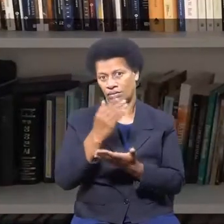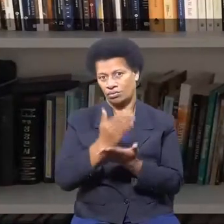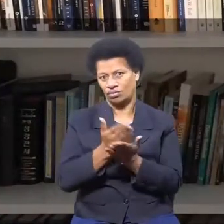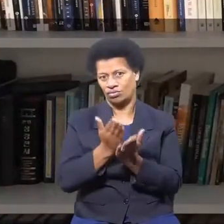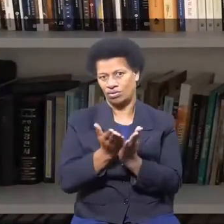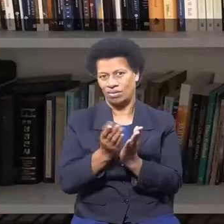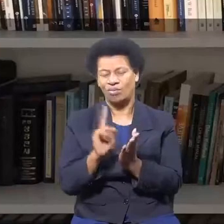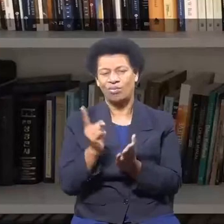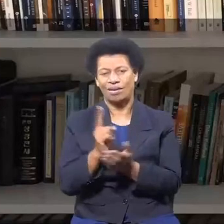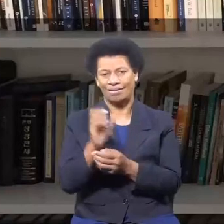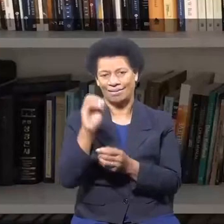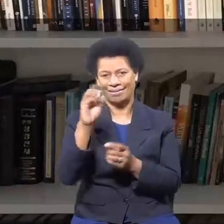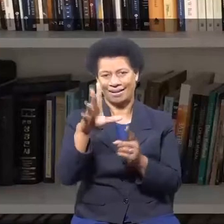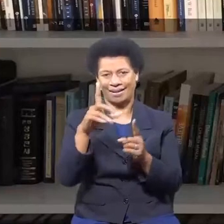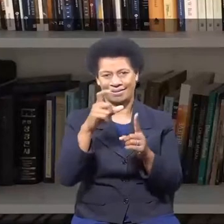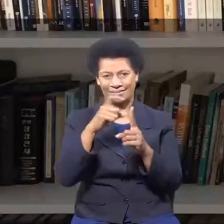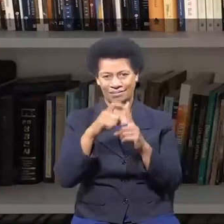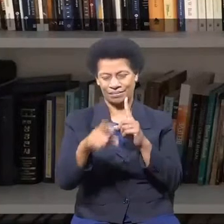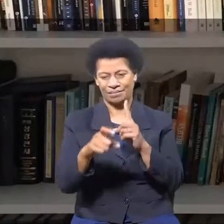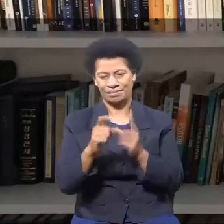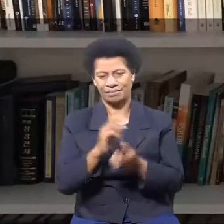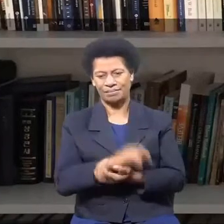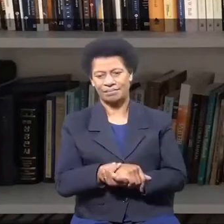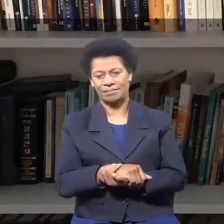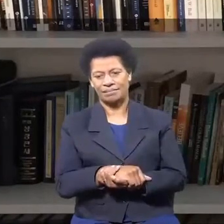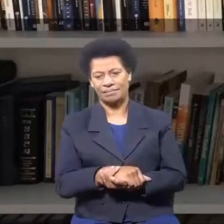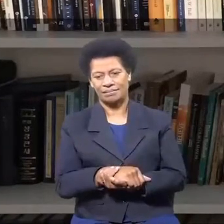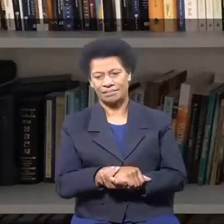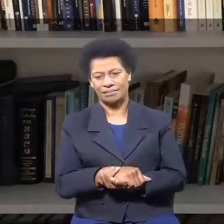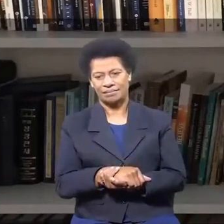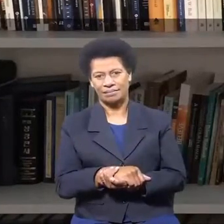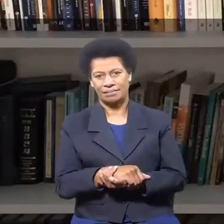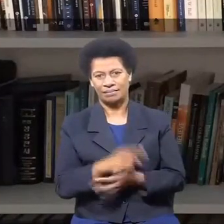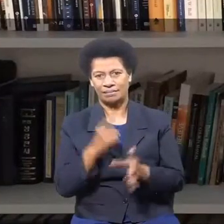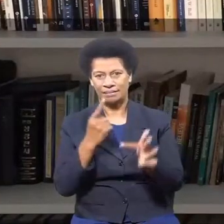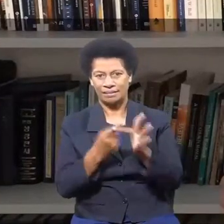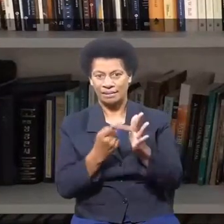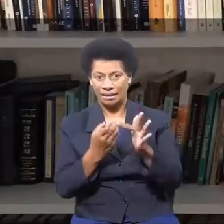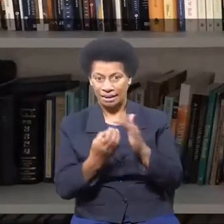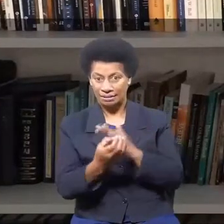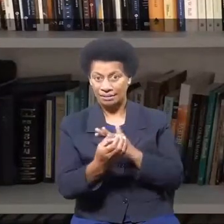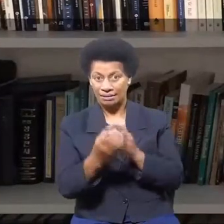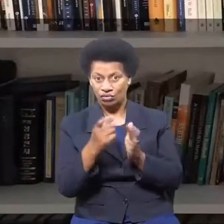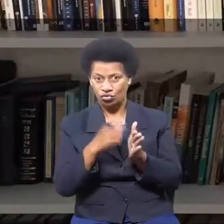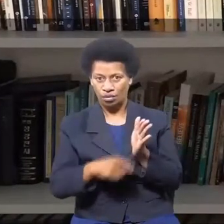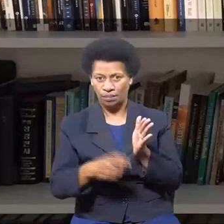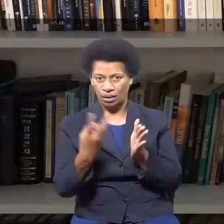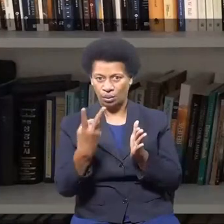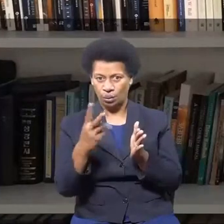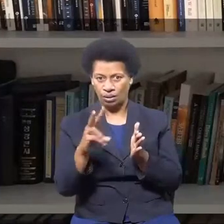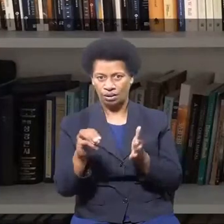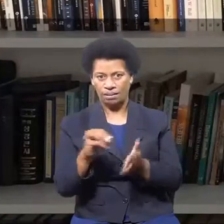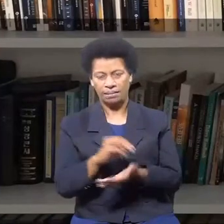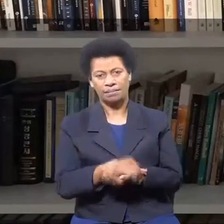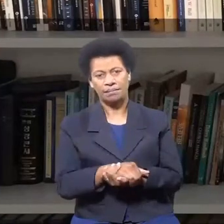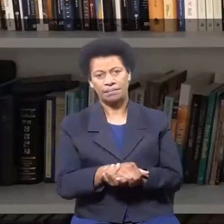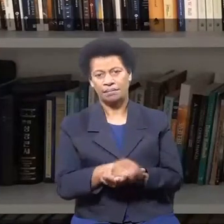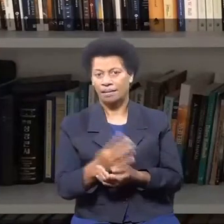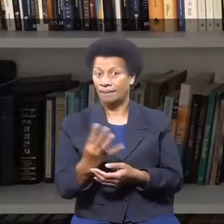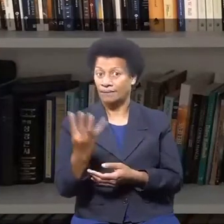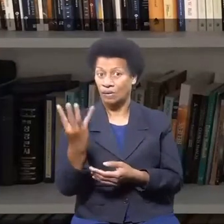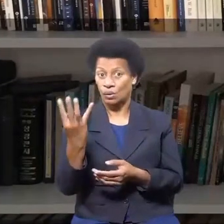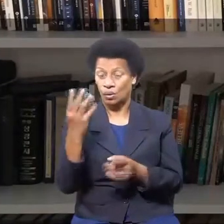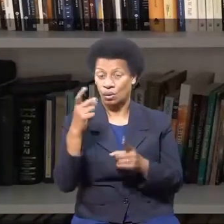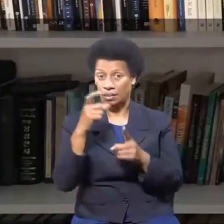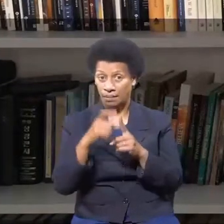shared with them 10 commandments. The 10 commandments, we find them in Exodus chapter 20. And right there in the middle,